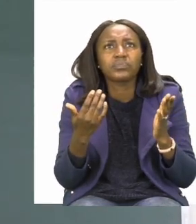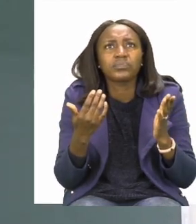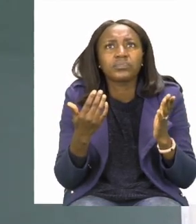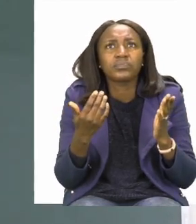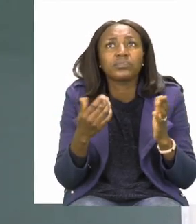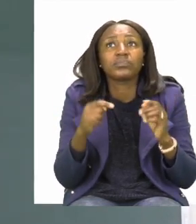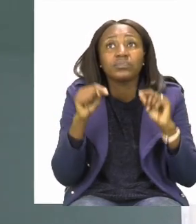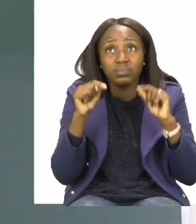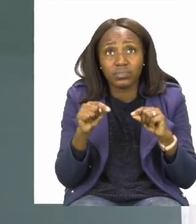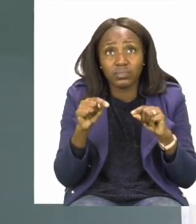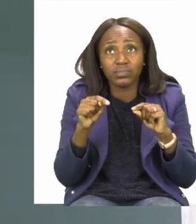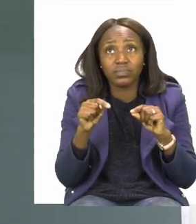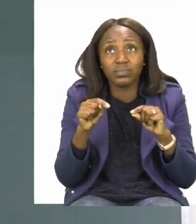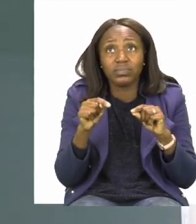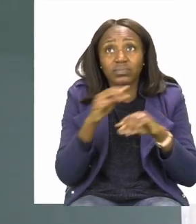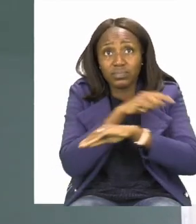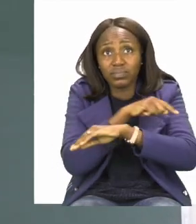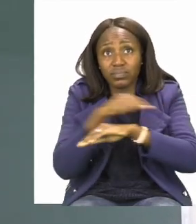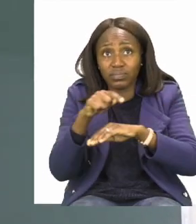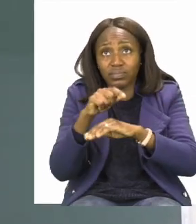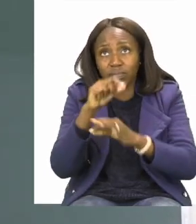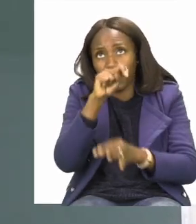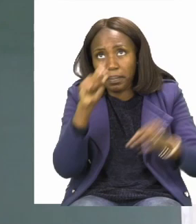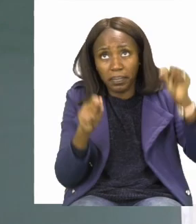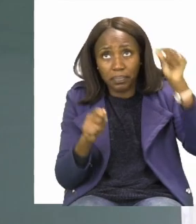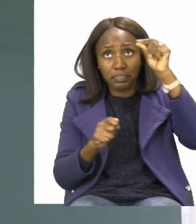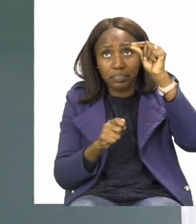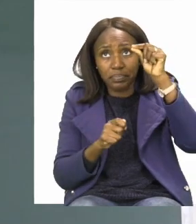this way today, we're going to use it